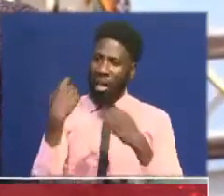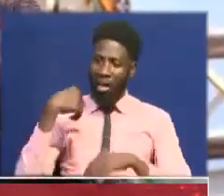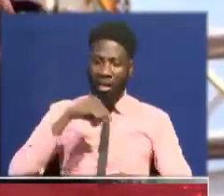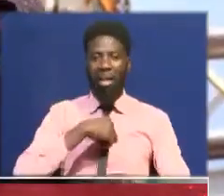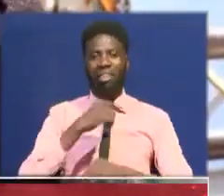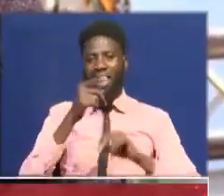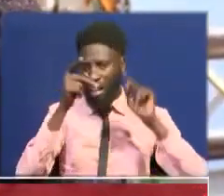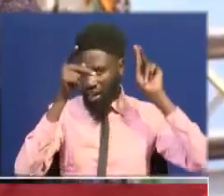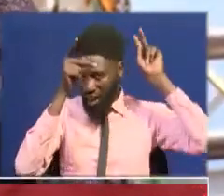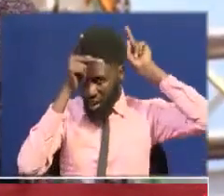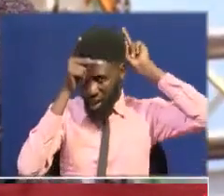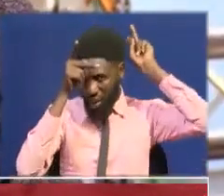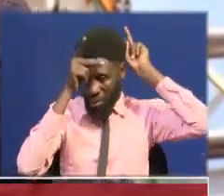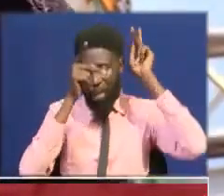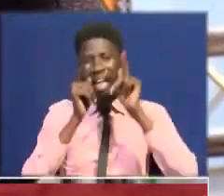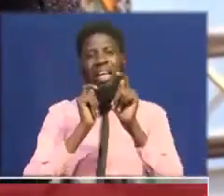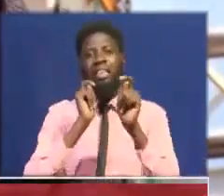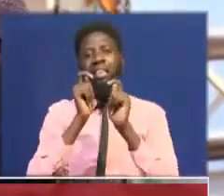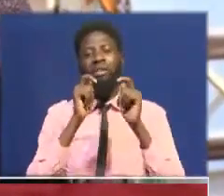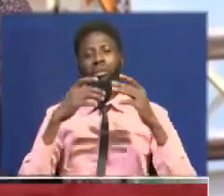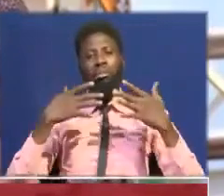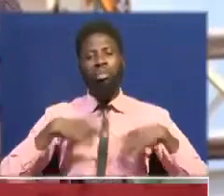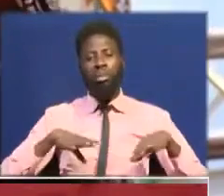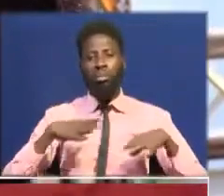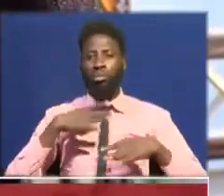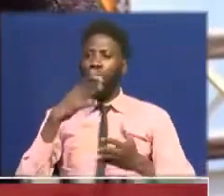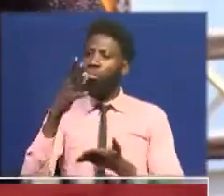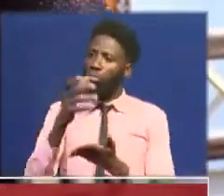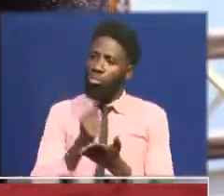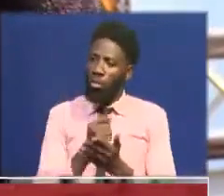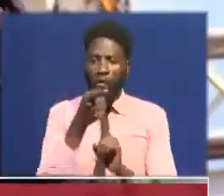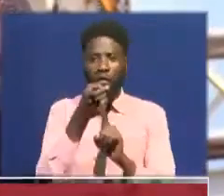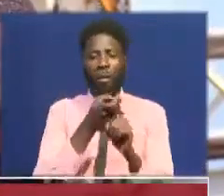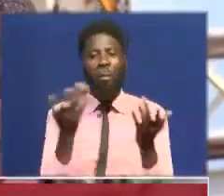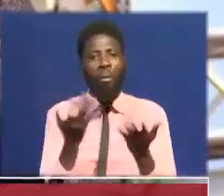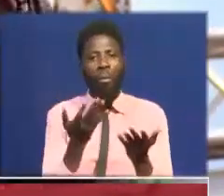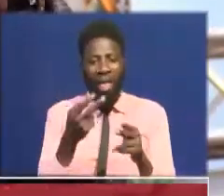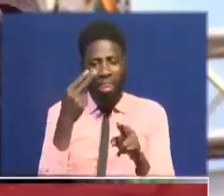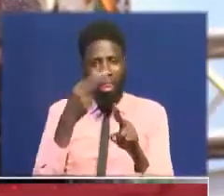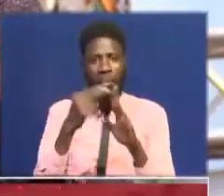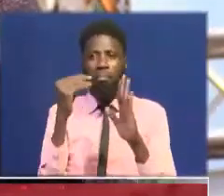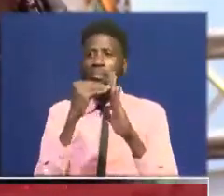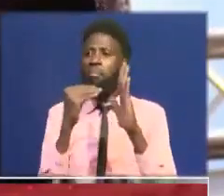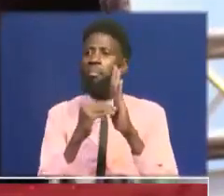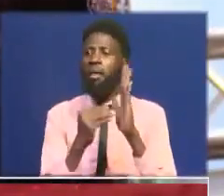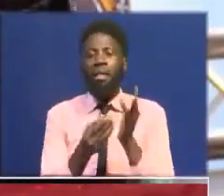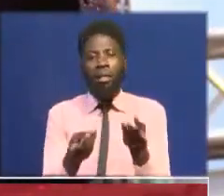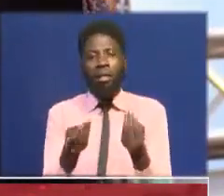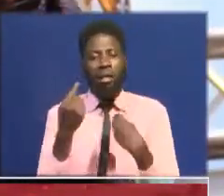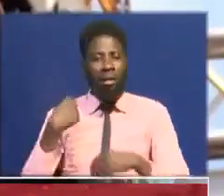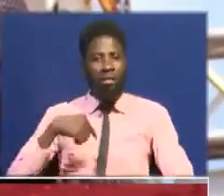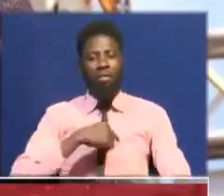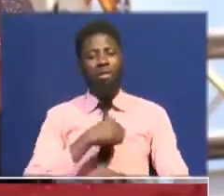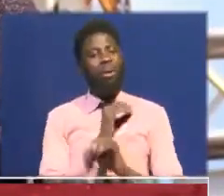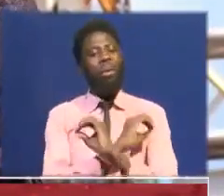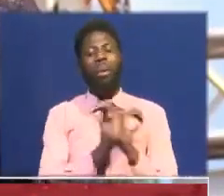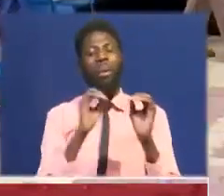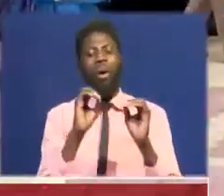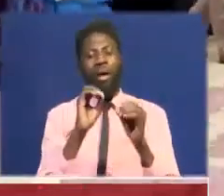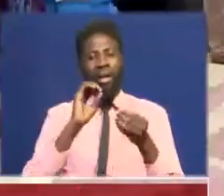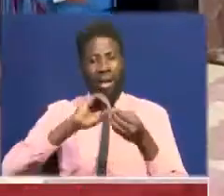Kakamega, watu wenye waliajiriwa, walitoka wapi, because hawajatupatia majina, wameweka tu kitu inaitwa TSC